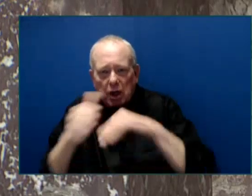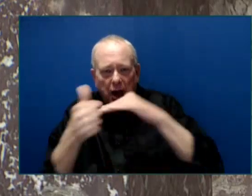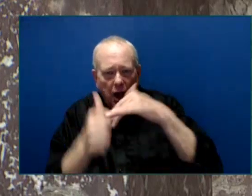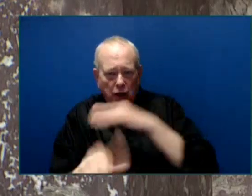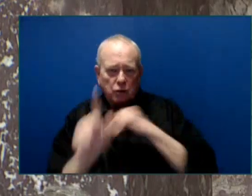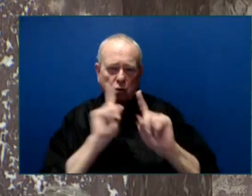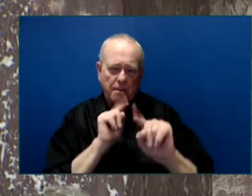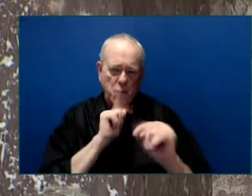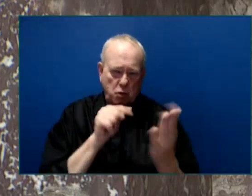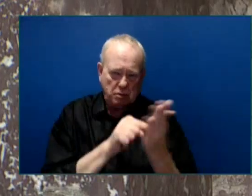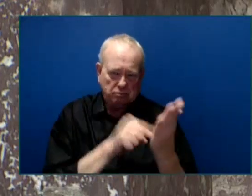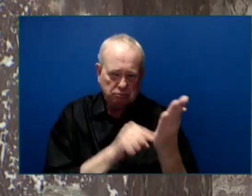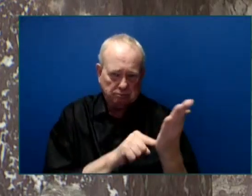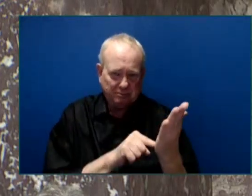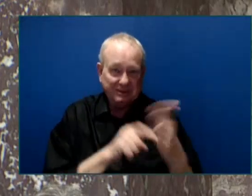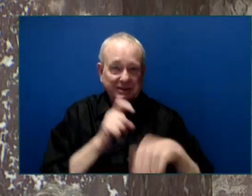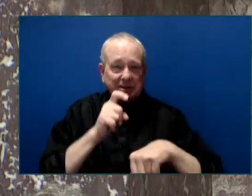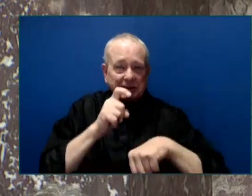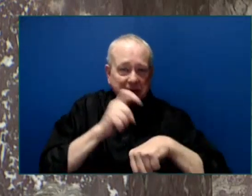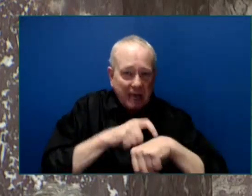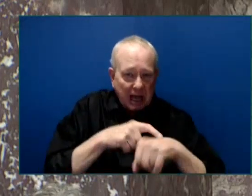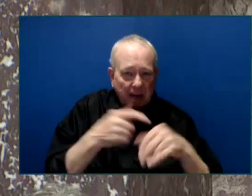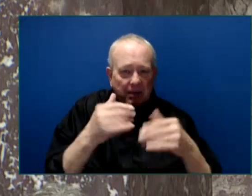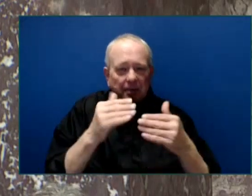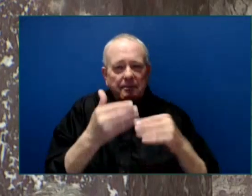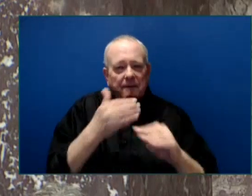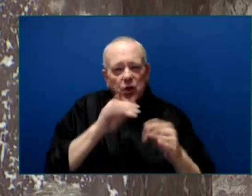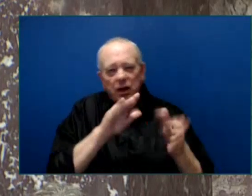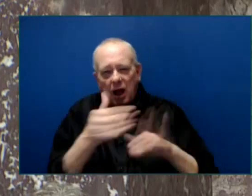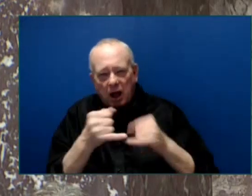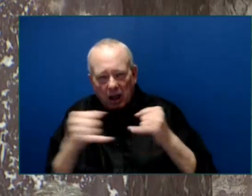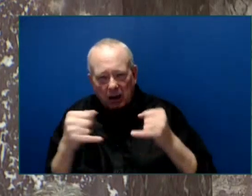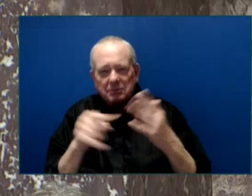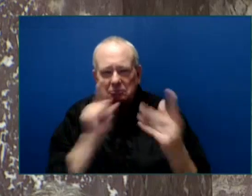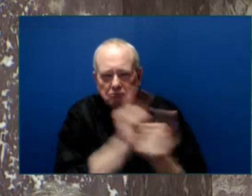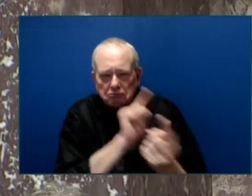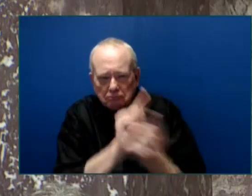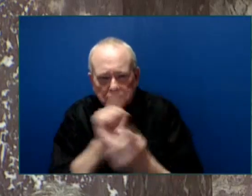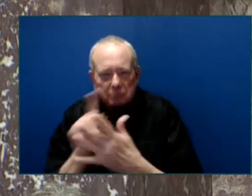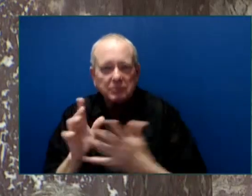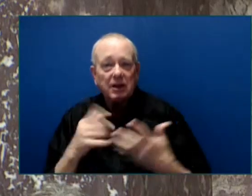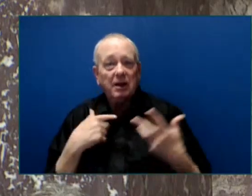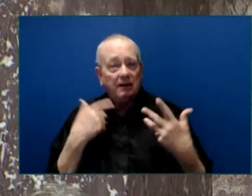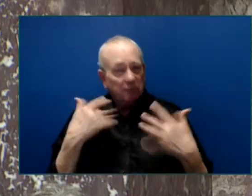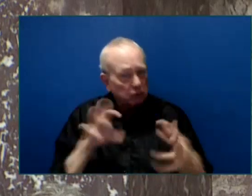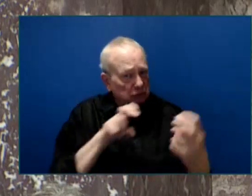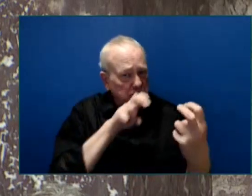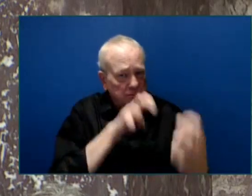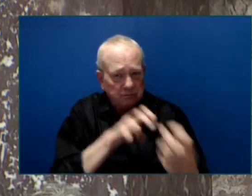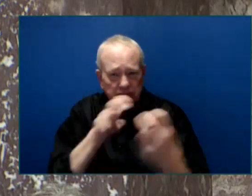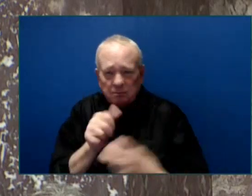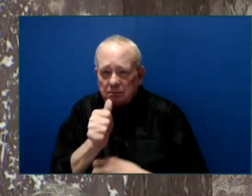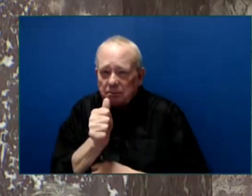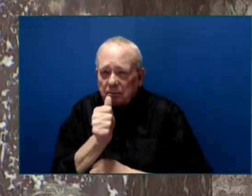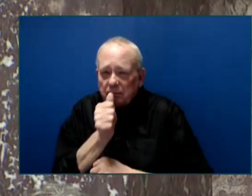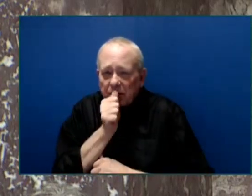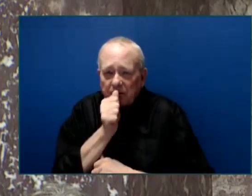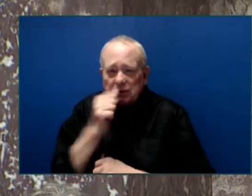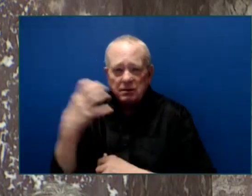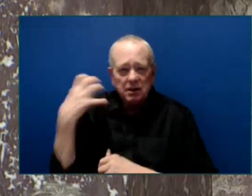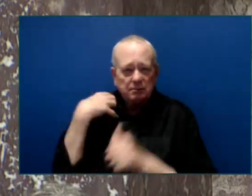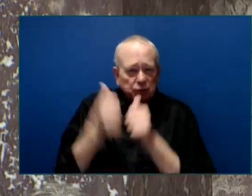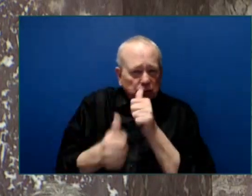engage with them, and how we will release the report. Honourable Speaker, those engagements are happening, and the members will have that